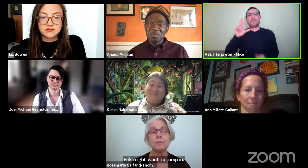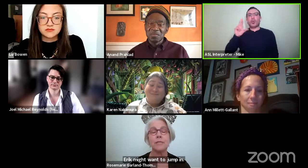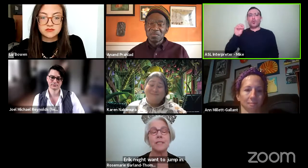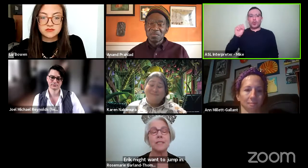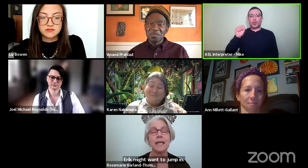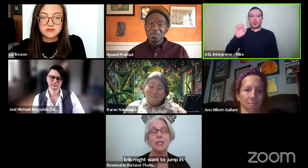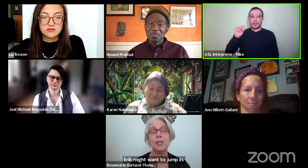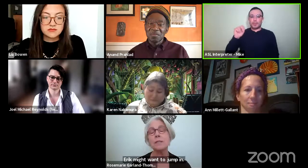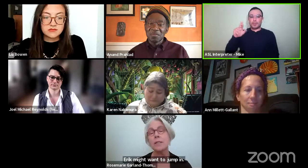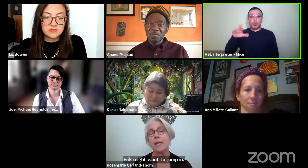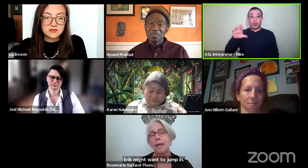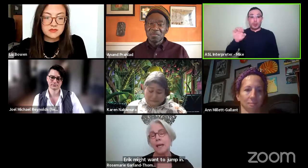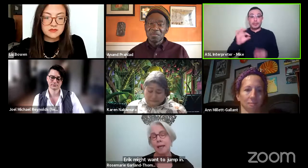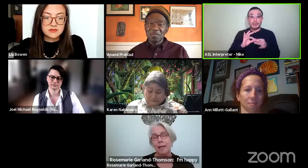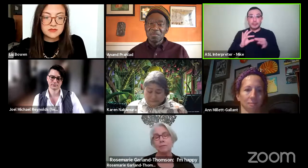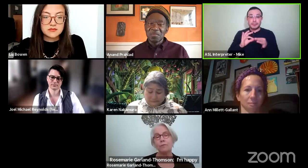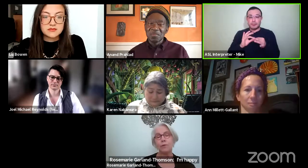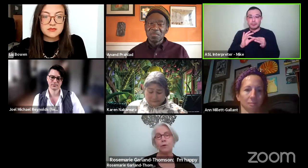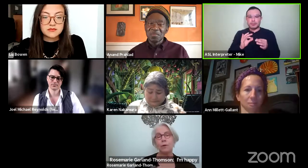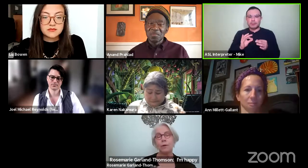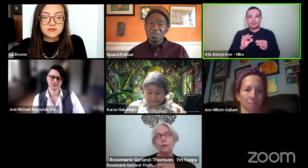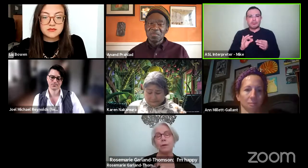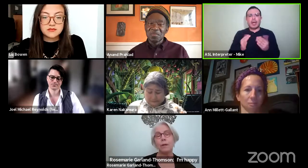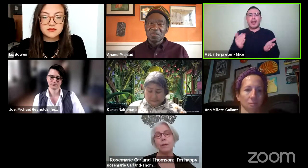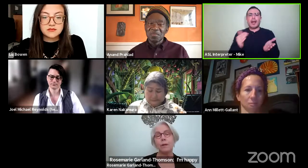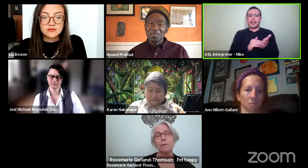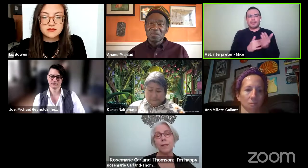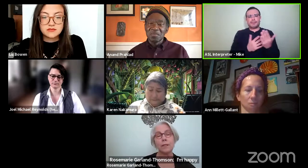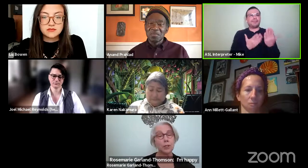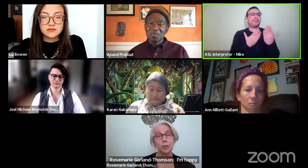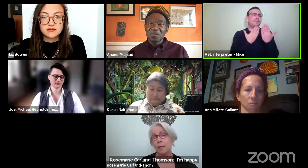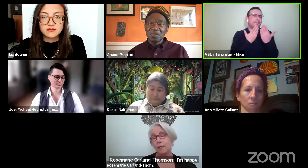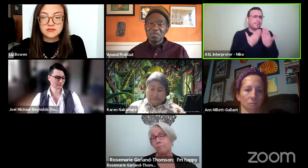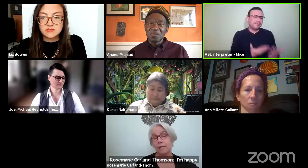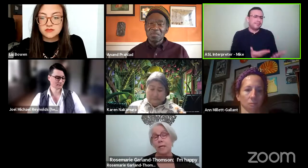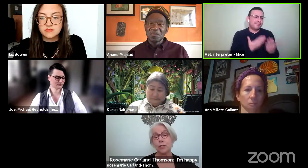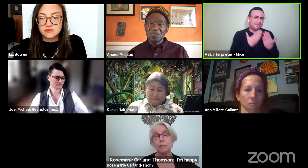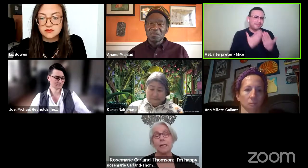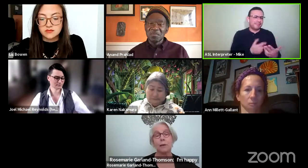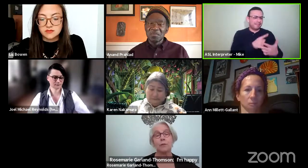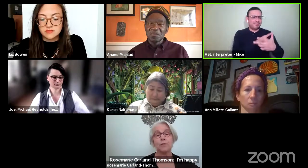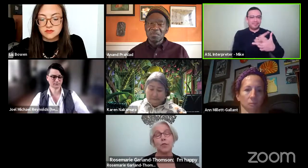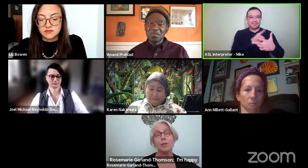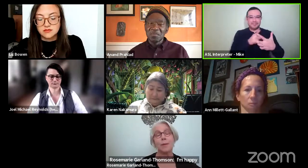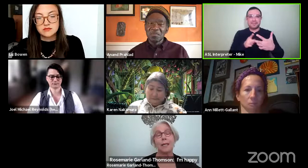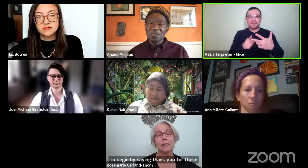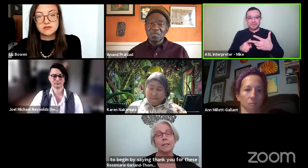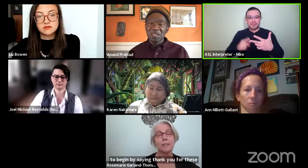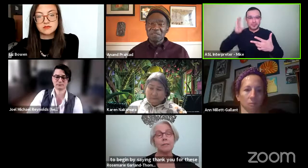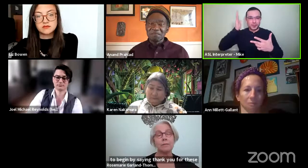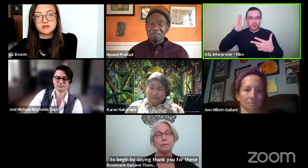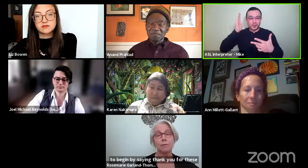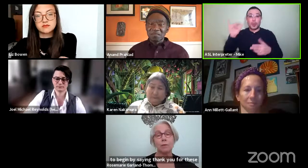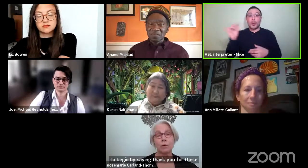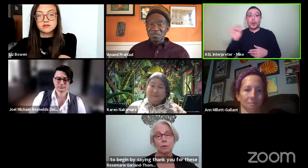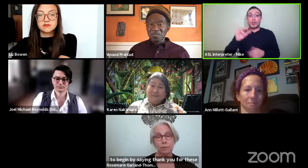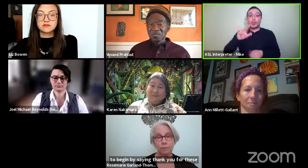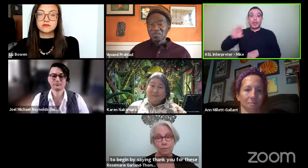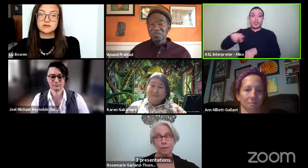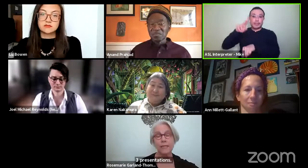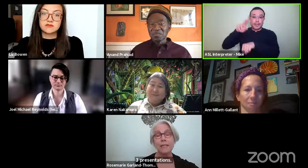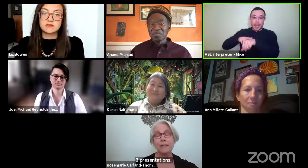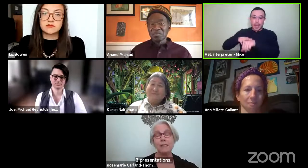three presentations and for the National Endowment for the Humanities